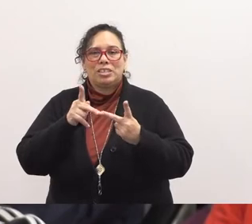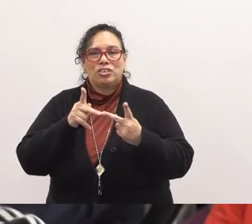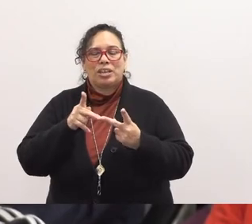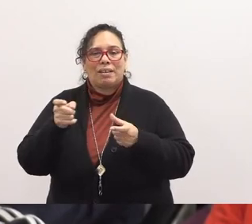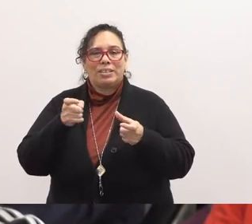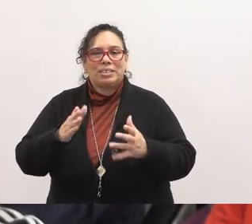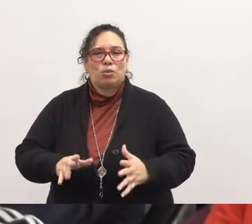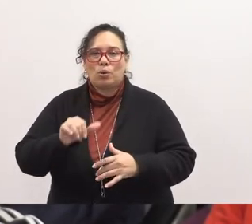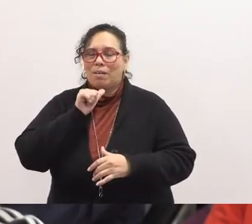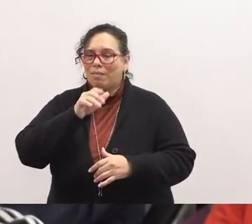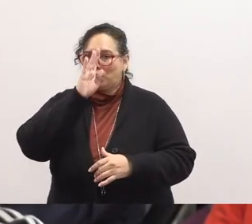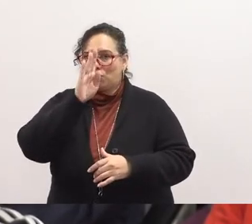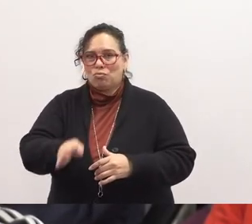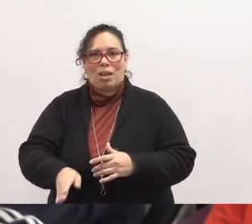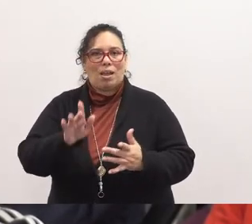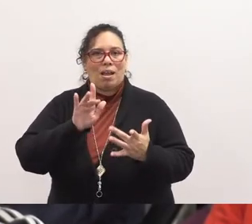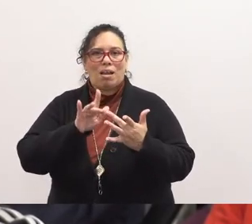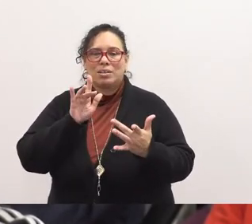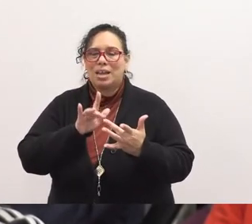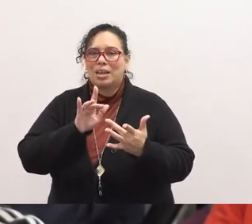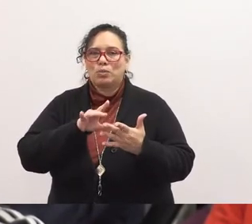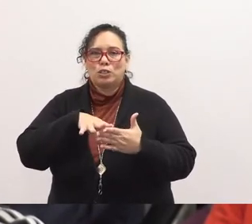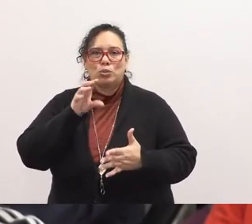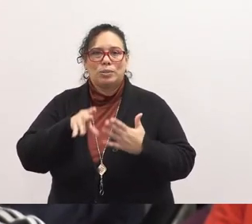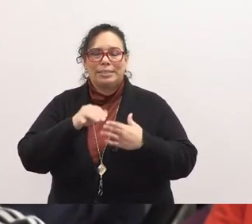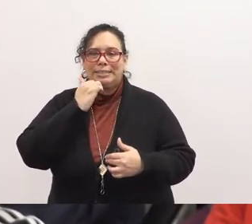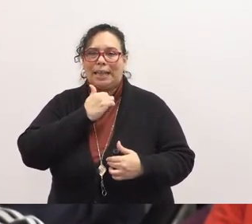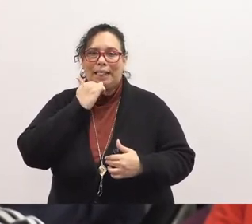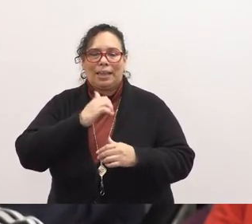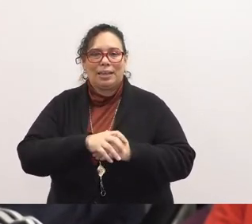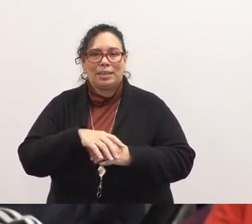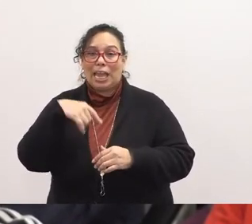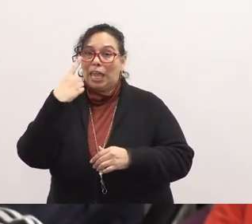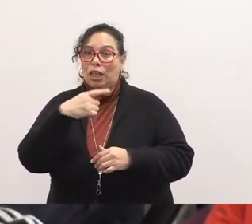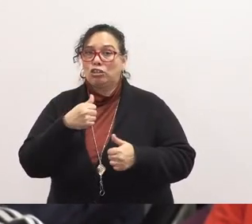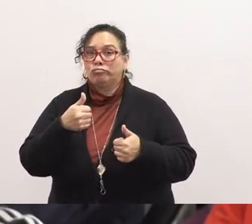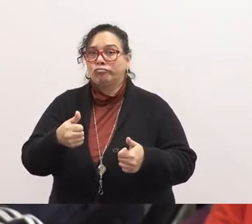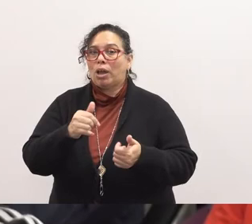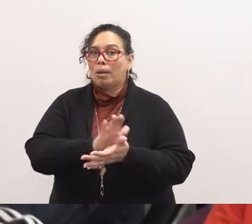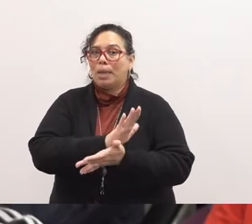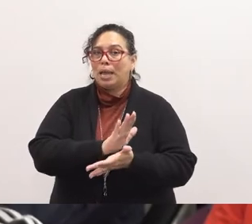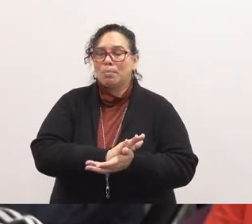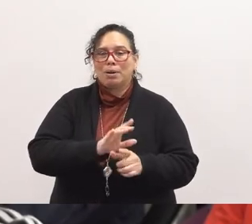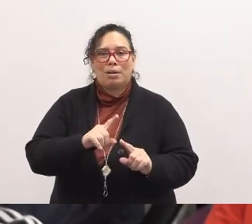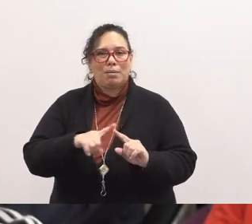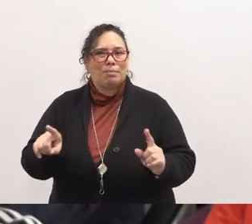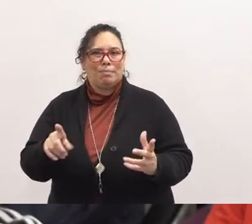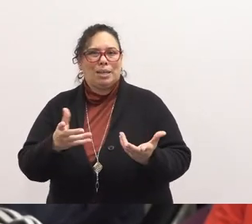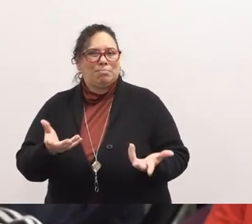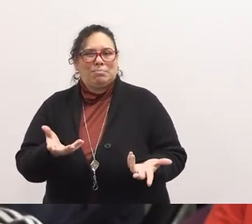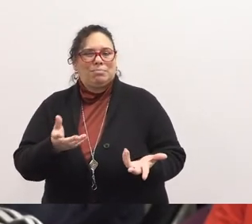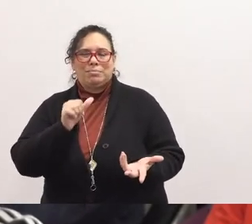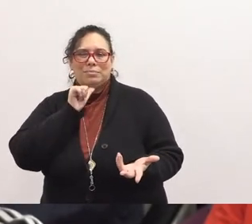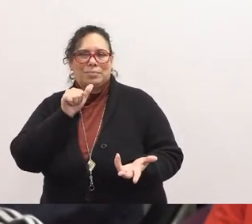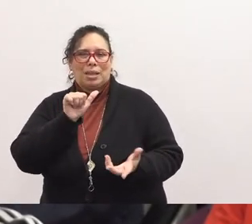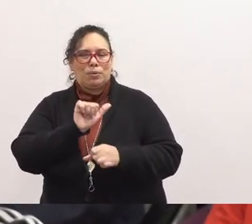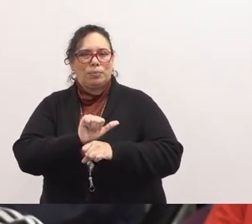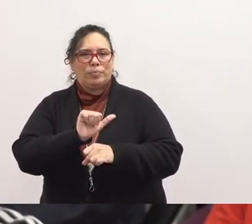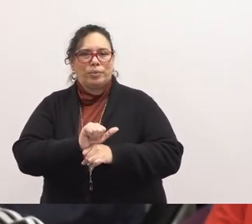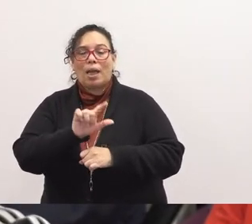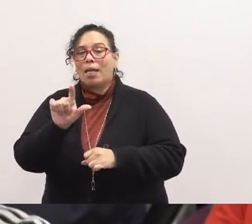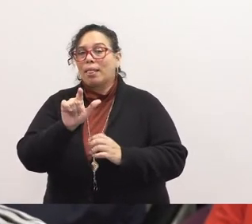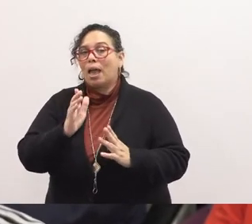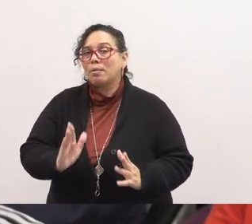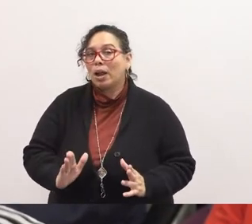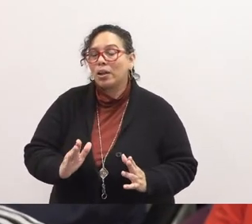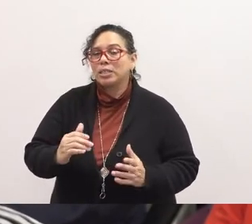have direct contact with students on a daily basis. It looks good on paper, but it is overhead work. Librarians,